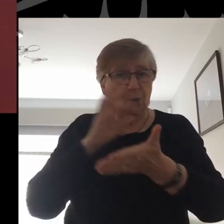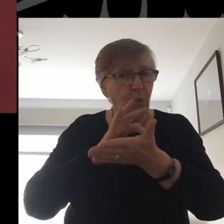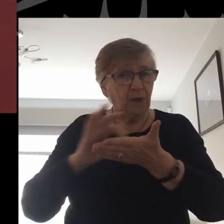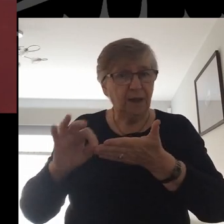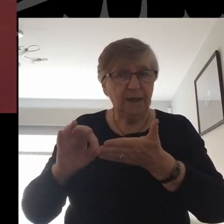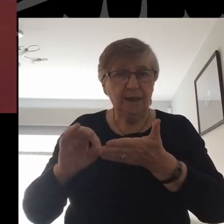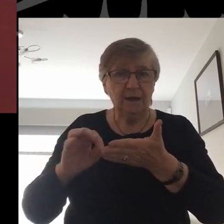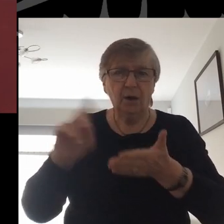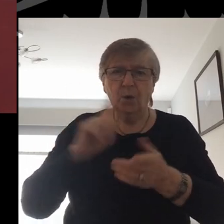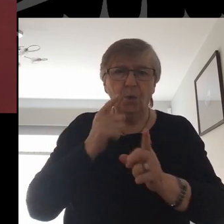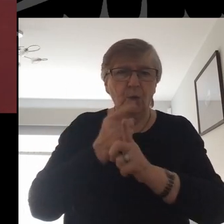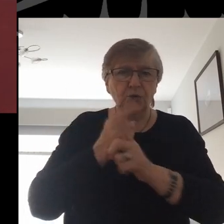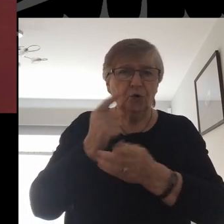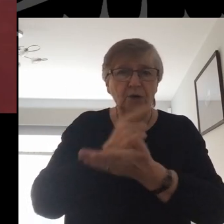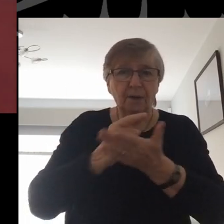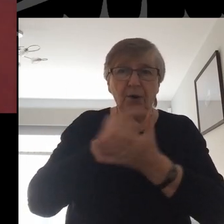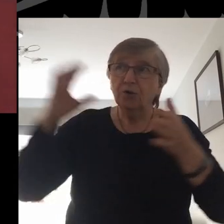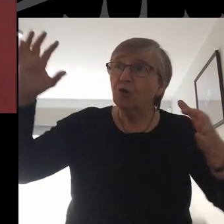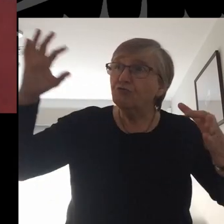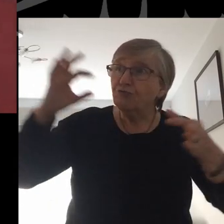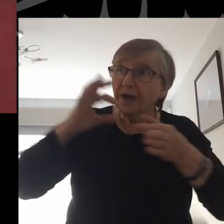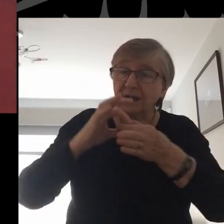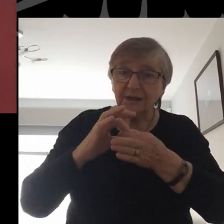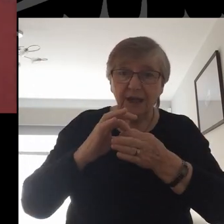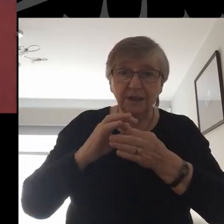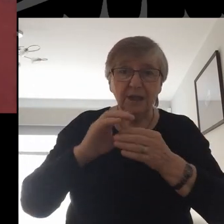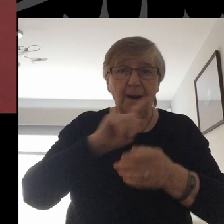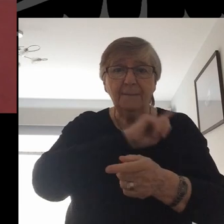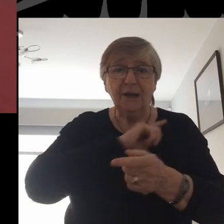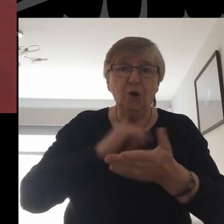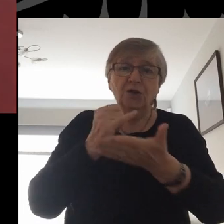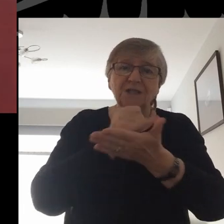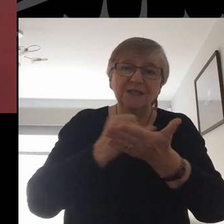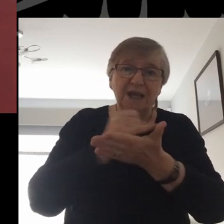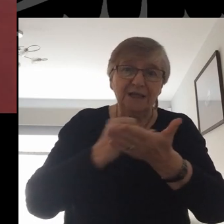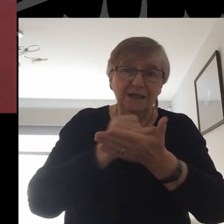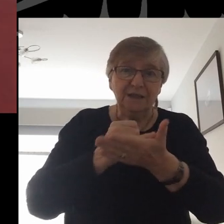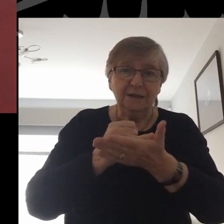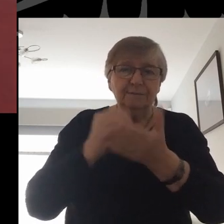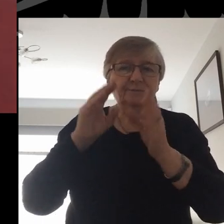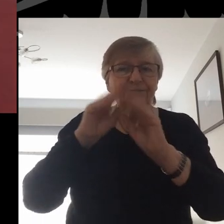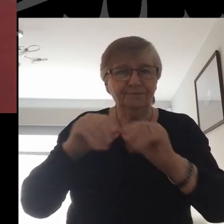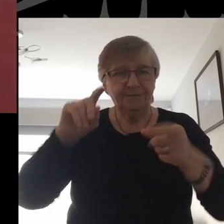talking about is a reconciliation because sin is being dealt with.